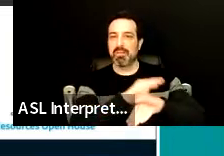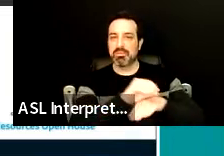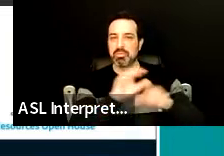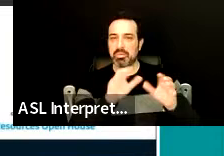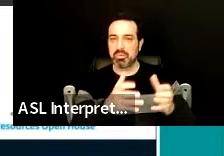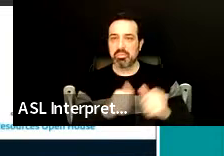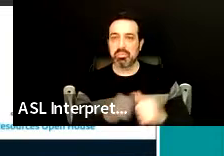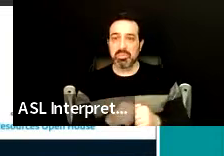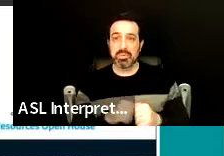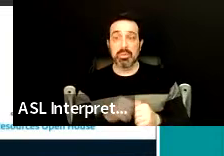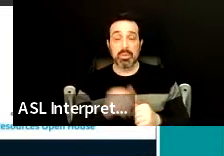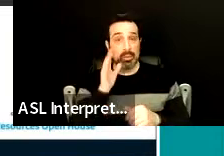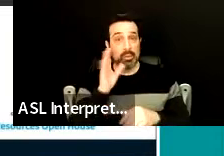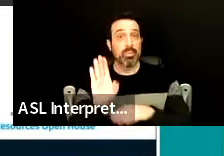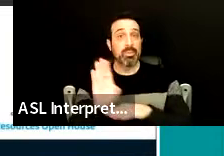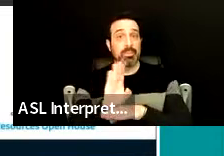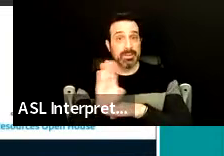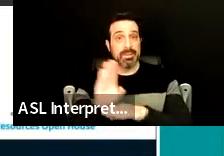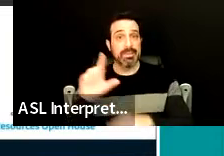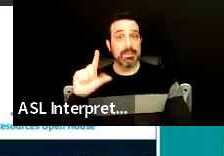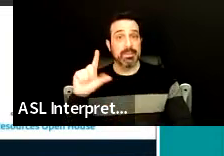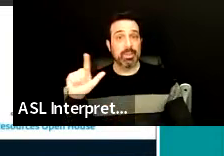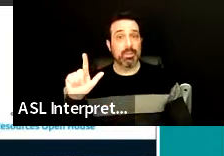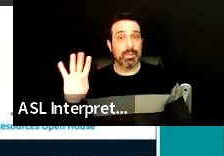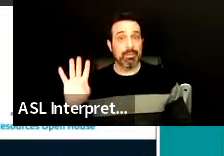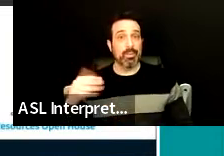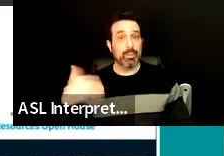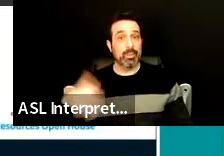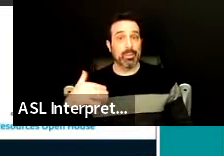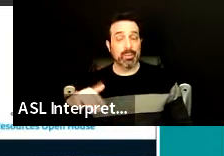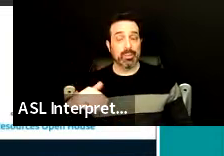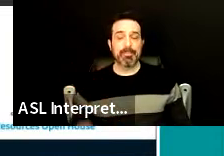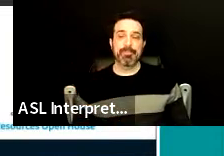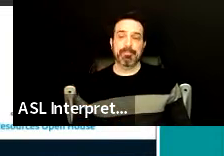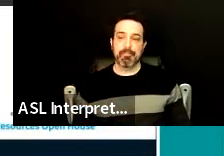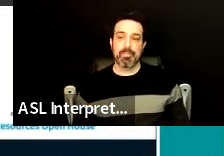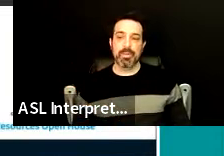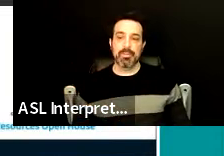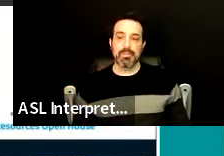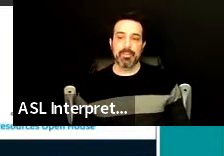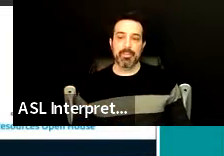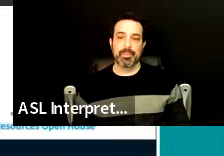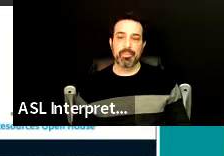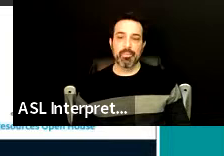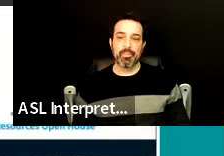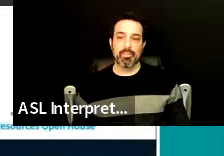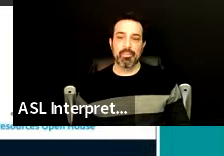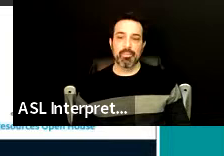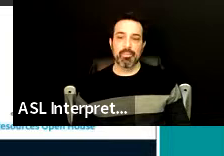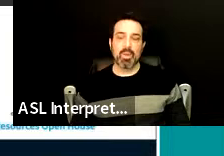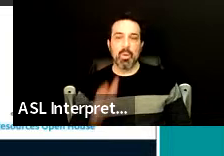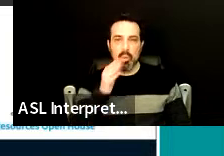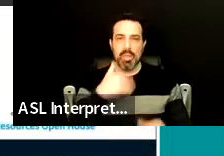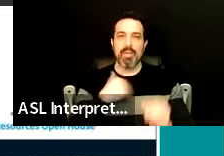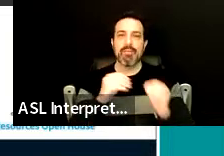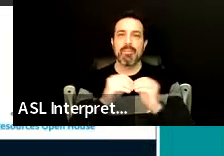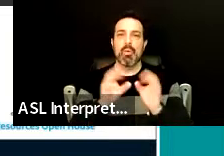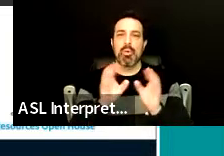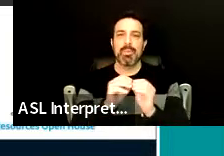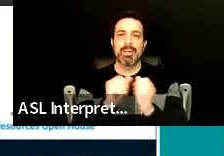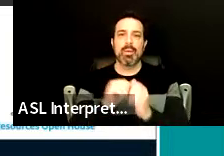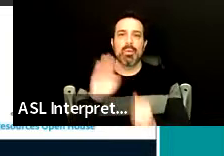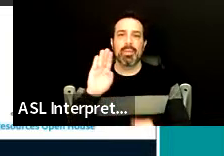So it's going to be a busy 2024. We will have more meetings with our